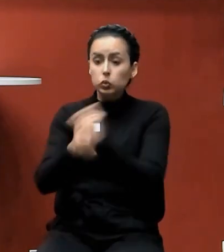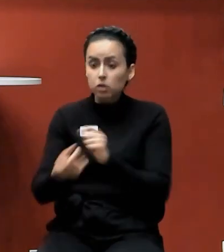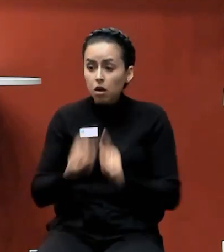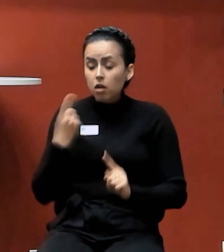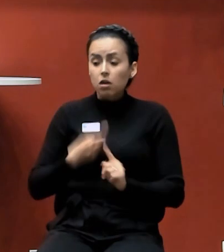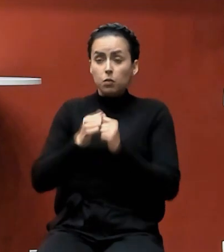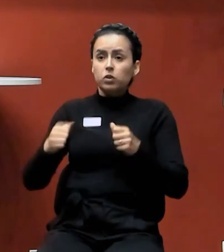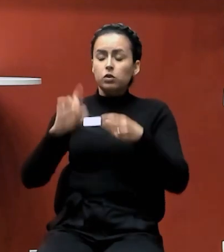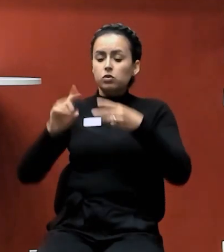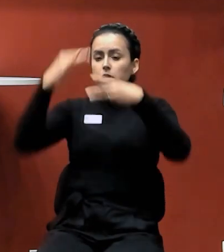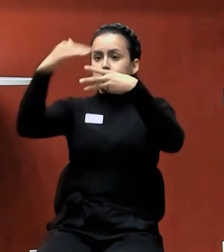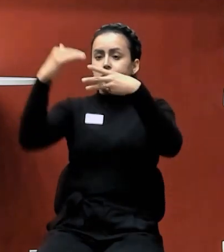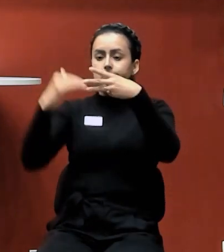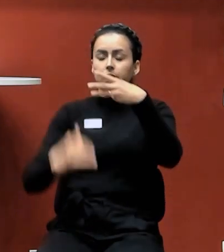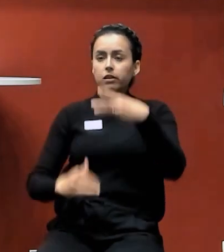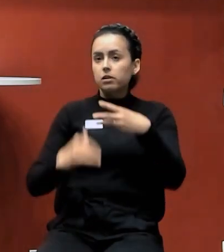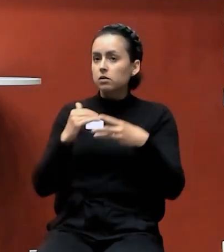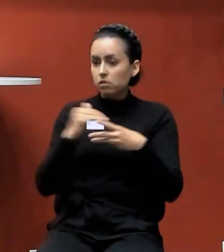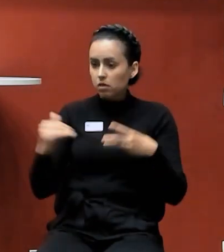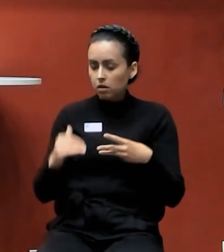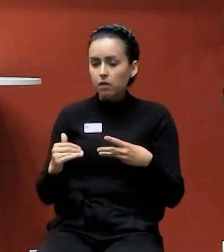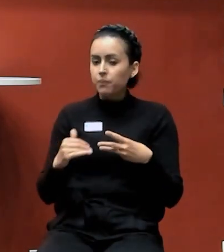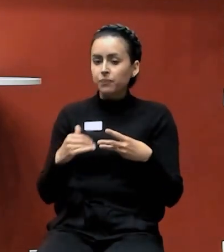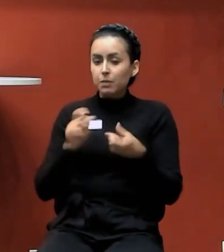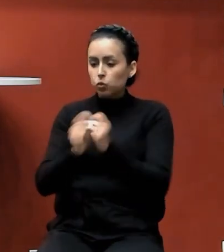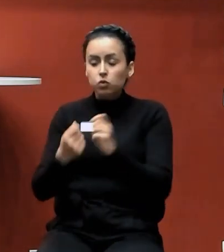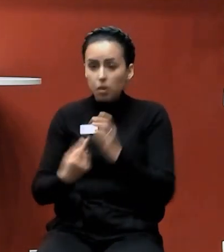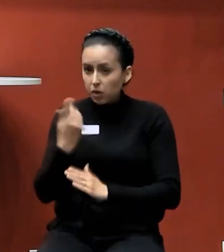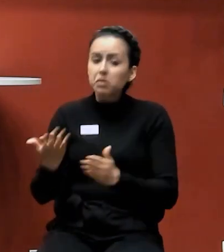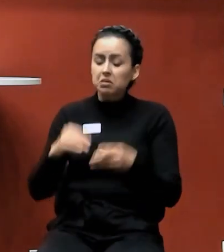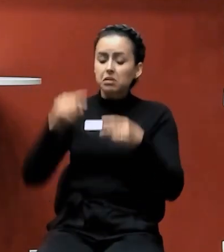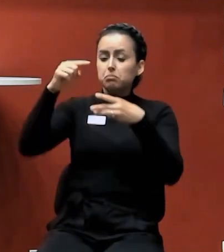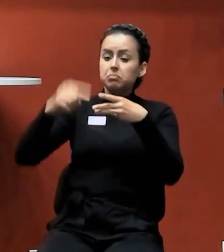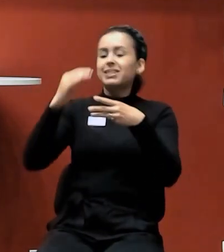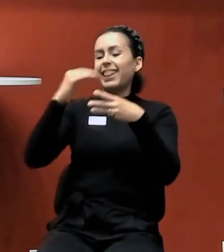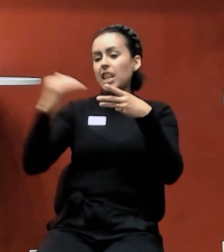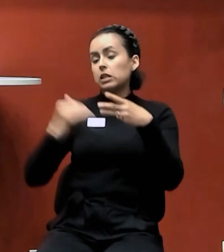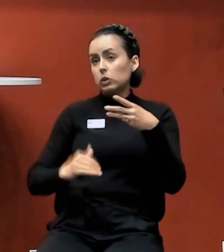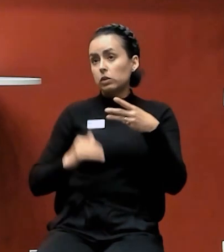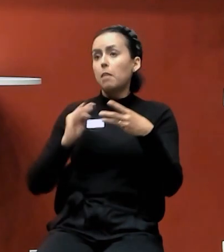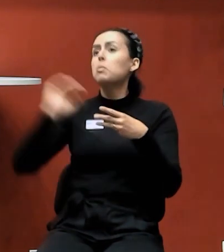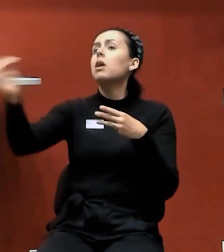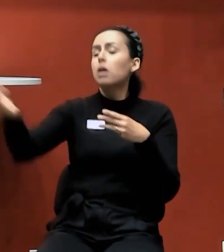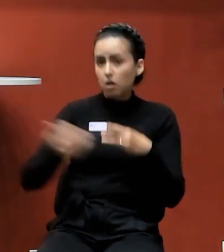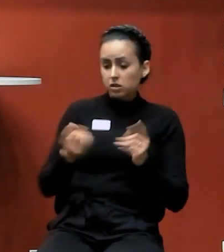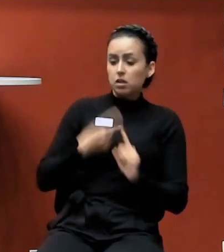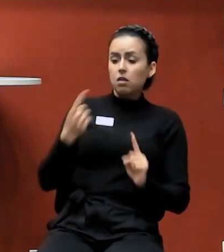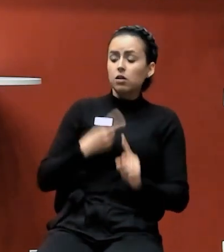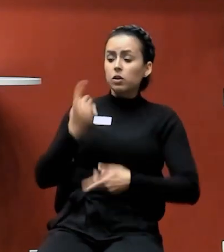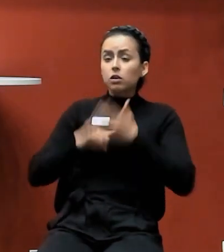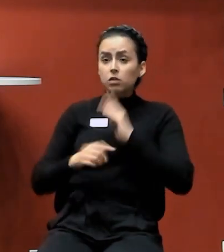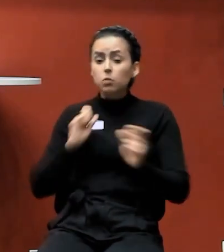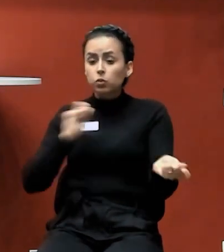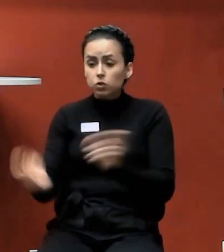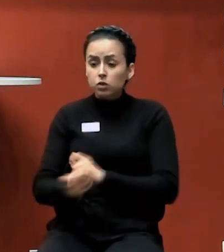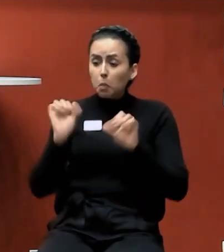these different levels, all of these structures will snap back at where they have been. So all of these changes would happen in a multiple